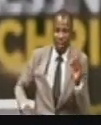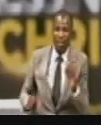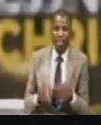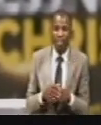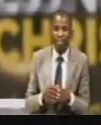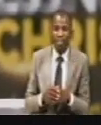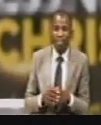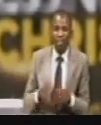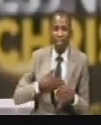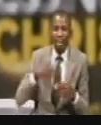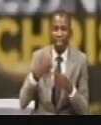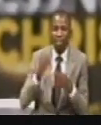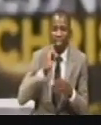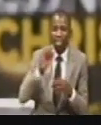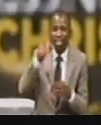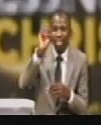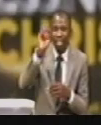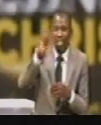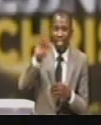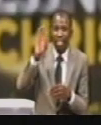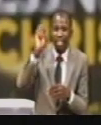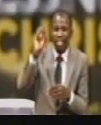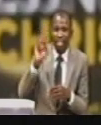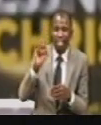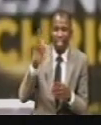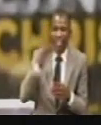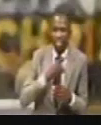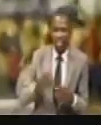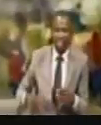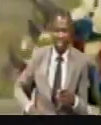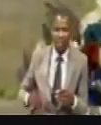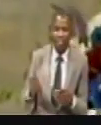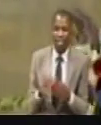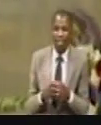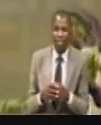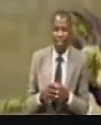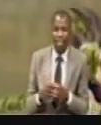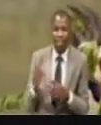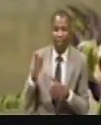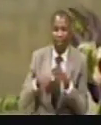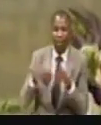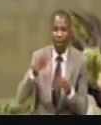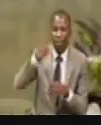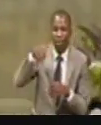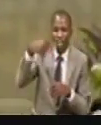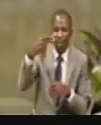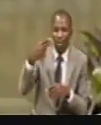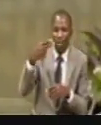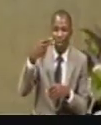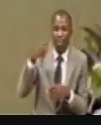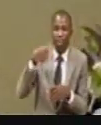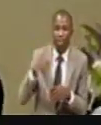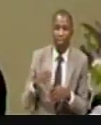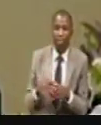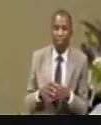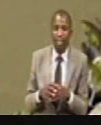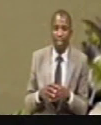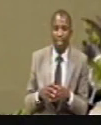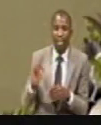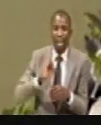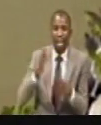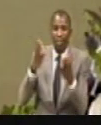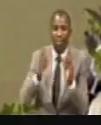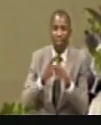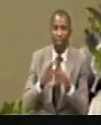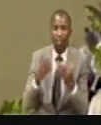Brethren, praise the Lord. Praise the Lord. My name is Eze Devi from Deeperlife Campus Fellowship, University of Port